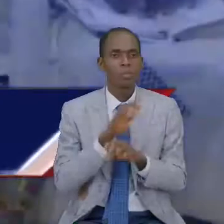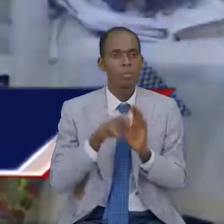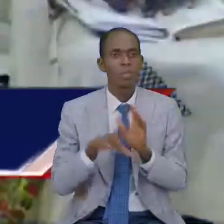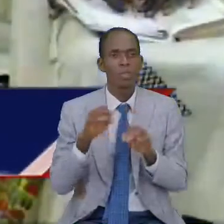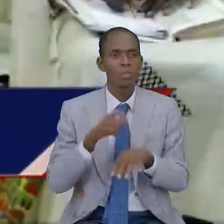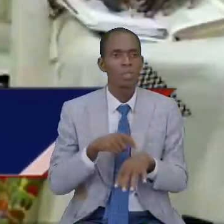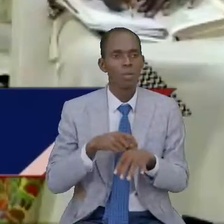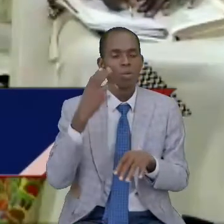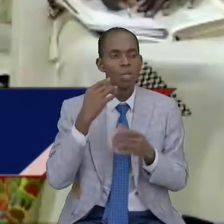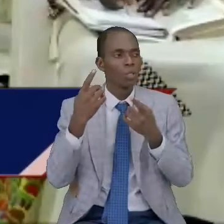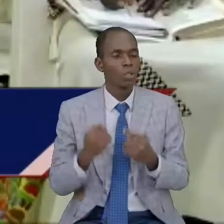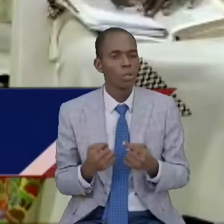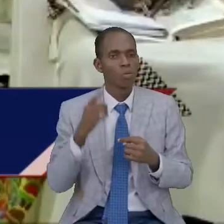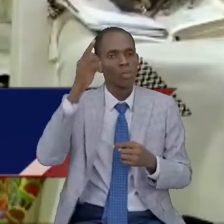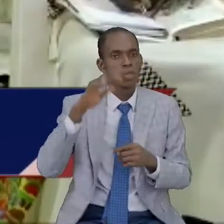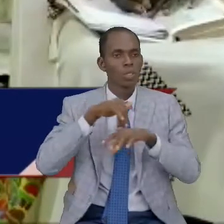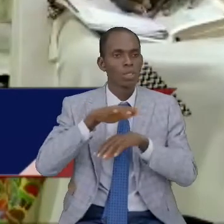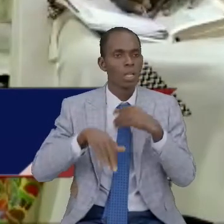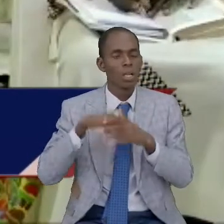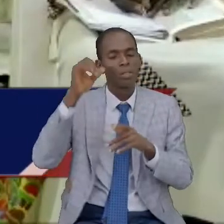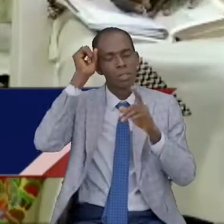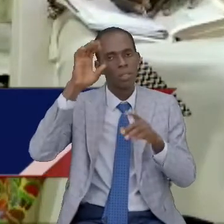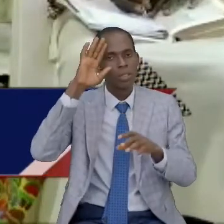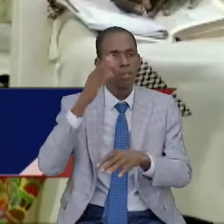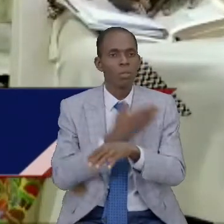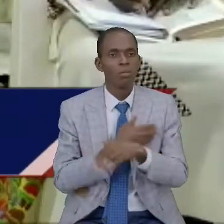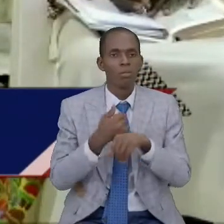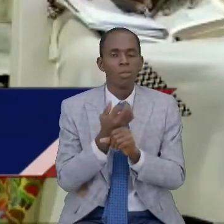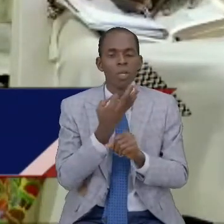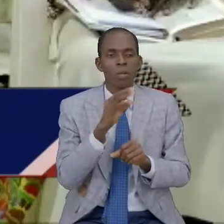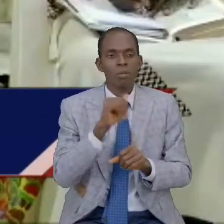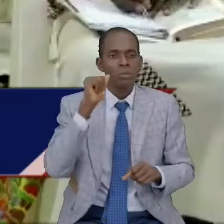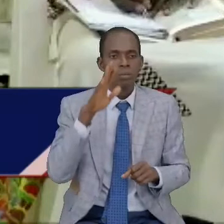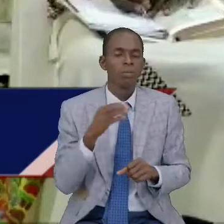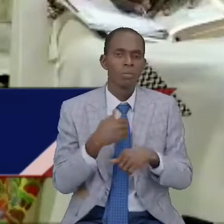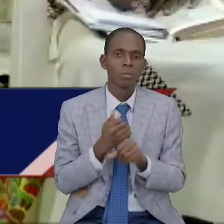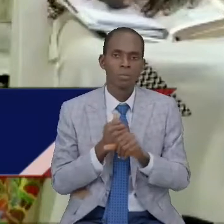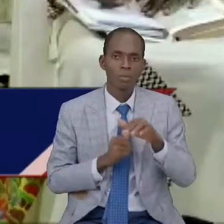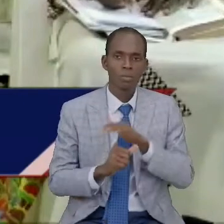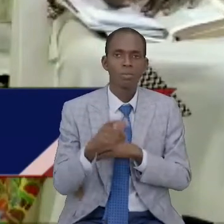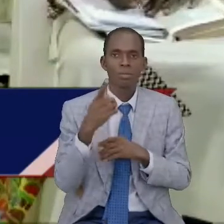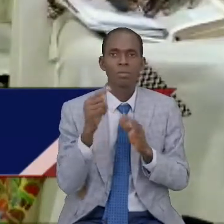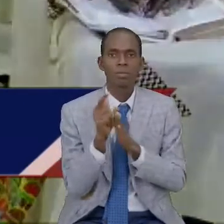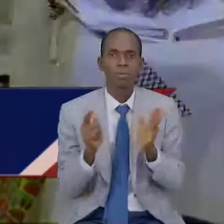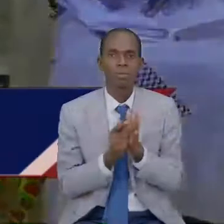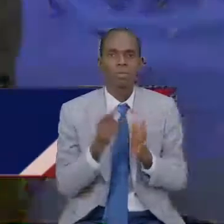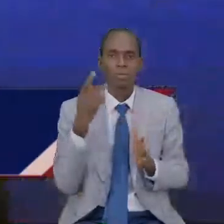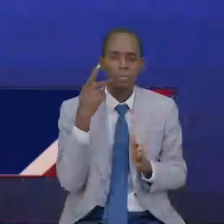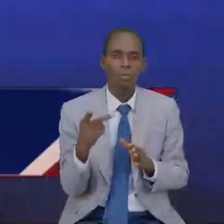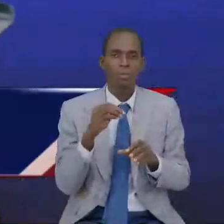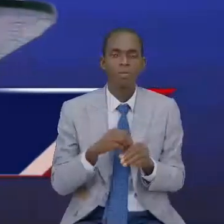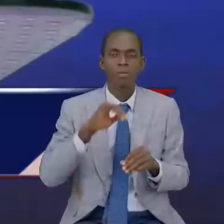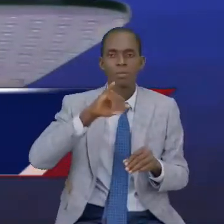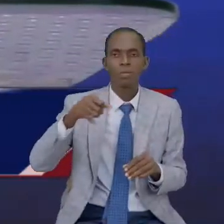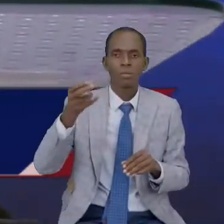come, God sent forth his Son, made of a woman, made under the law. We're